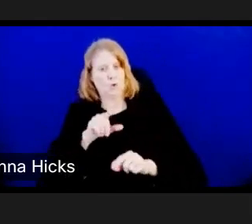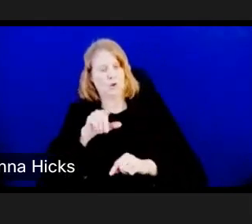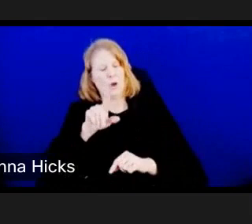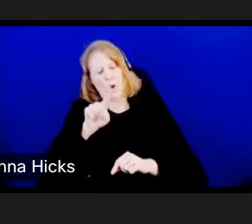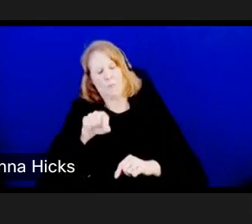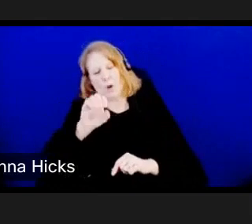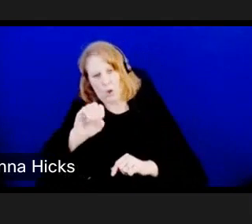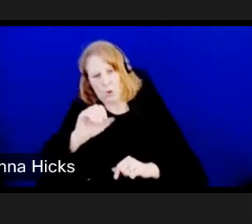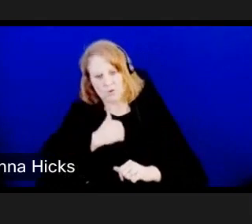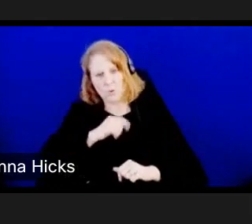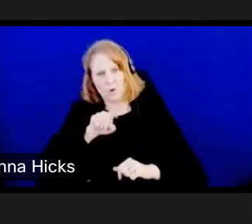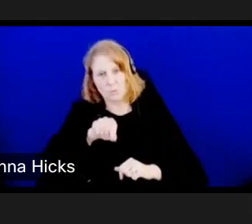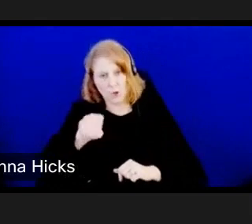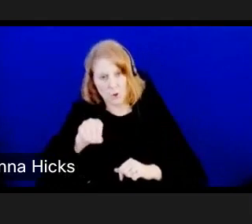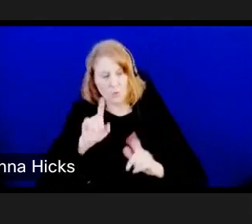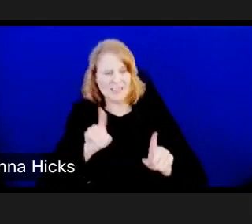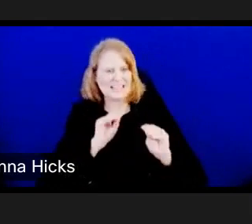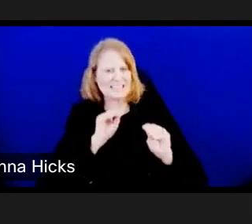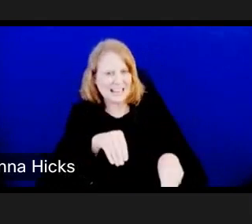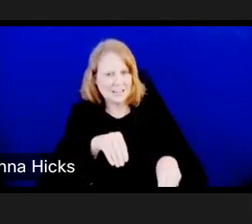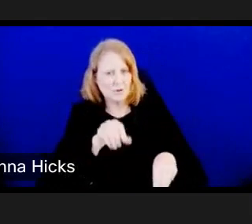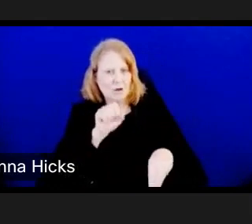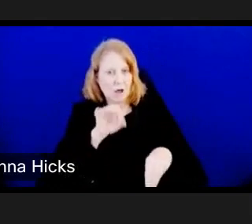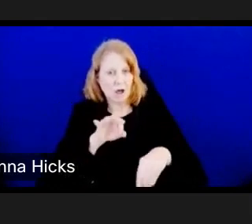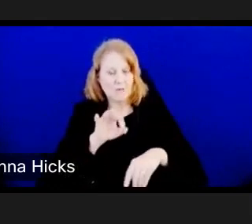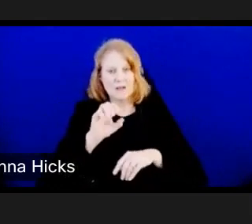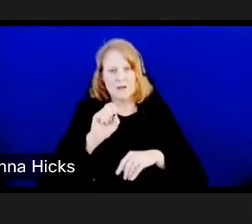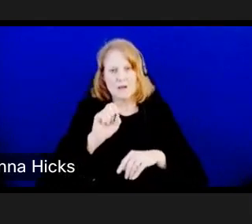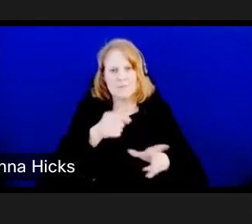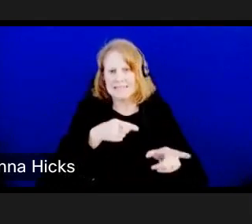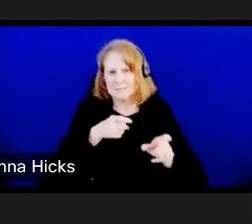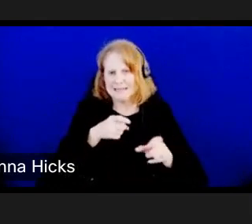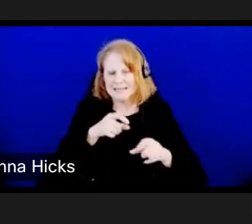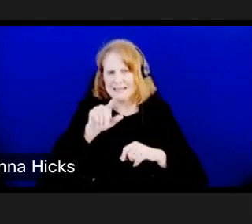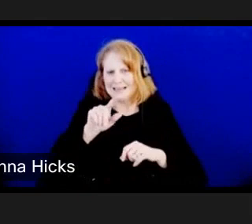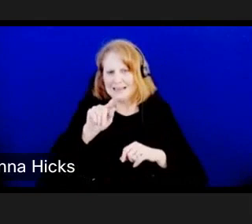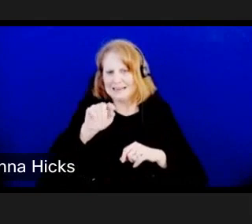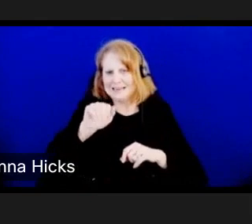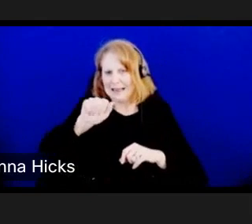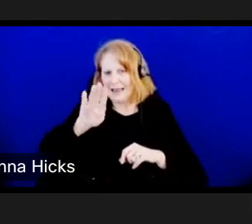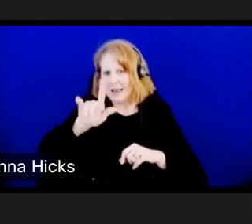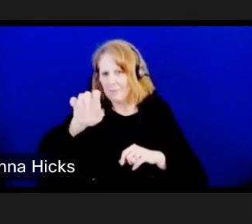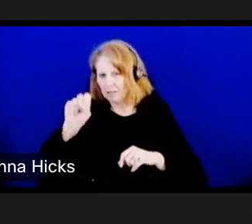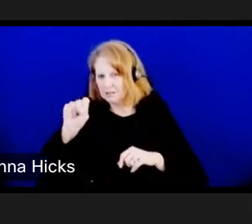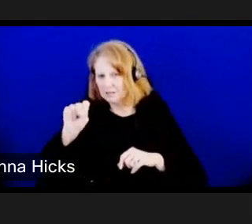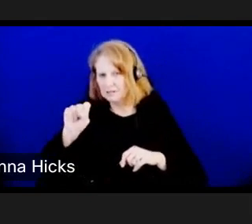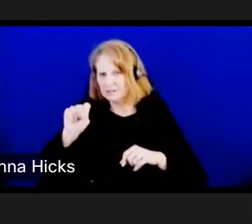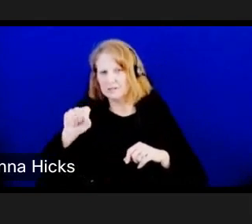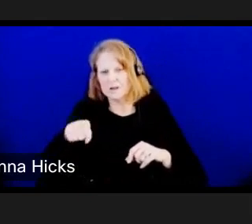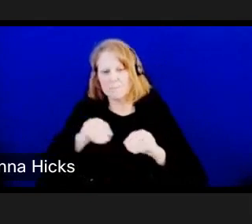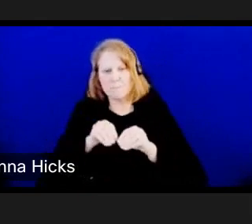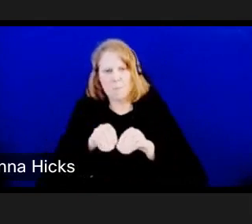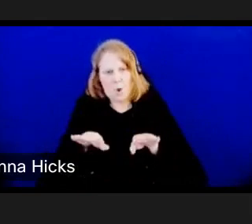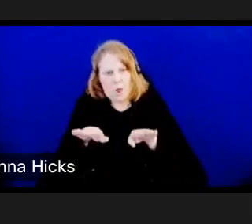the implementation or the installation of either speed tables or speed humps. Speed tables are a little lower